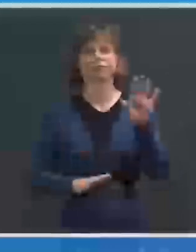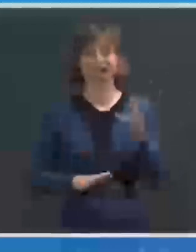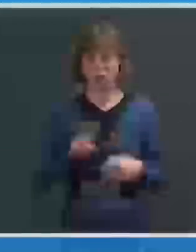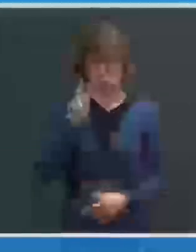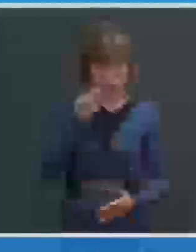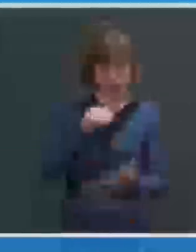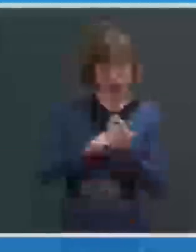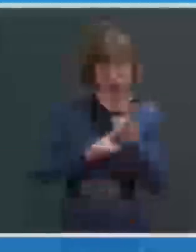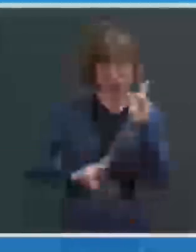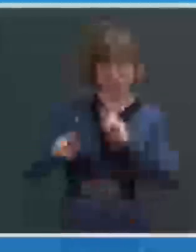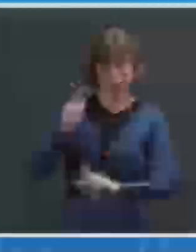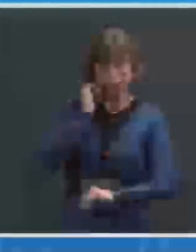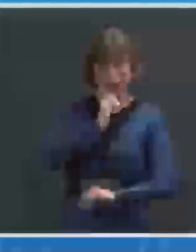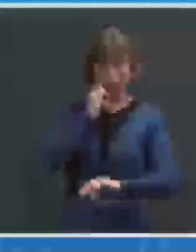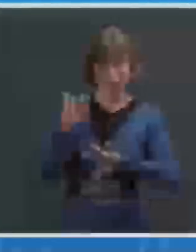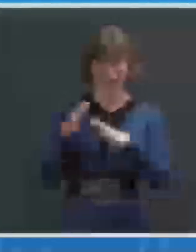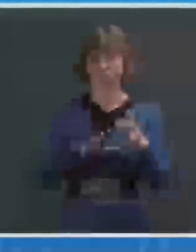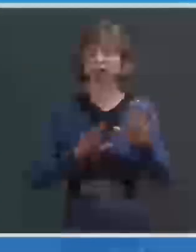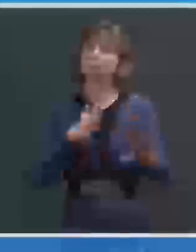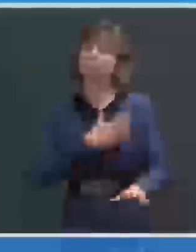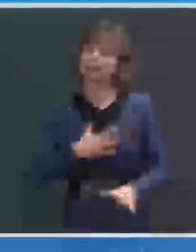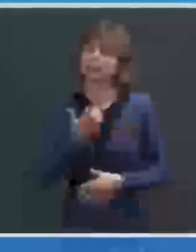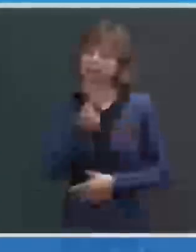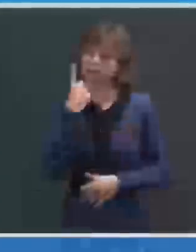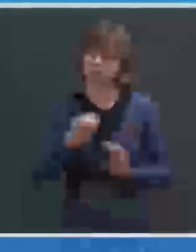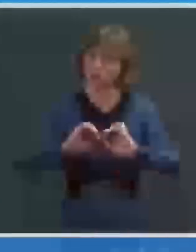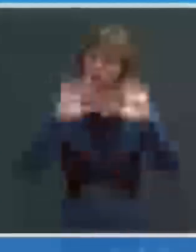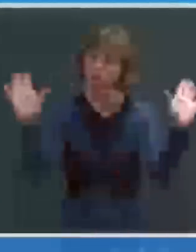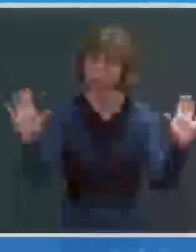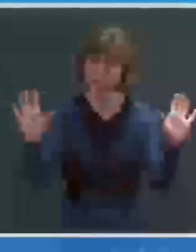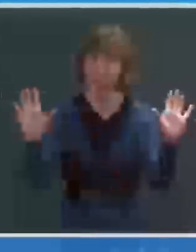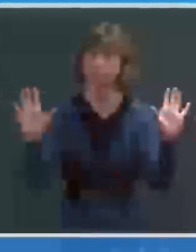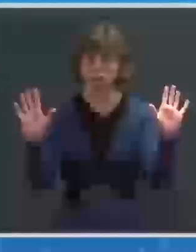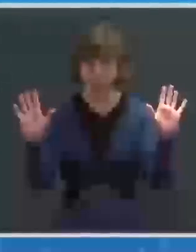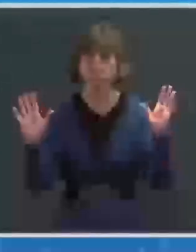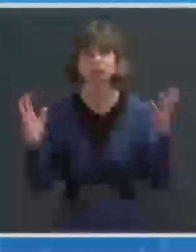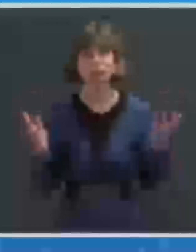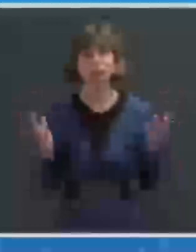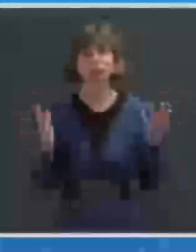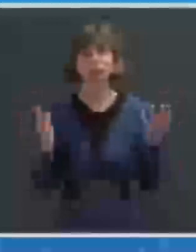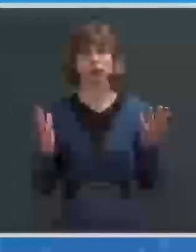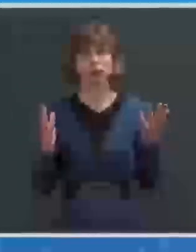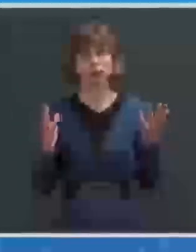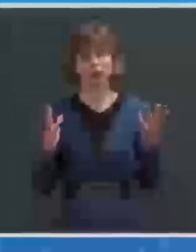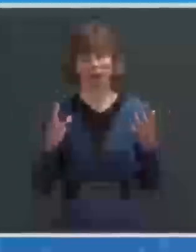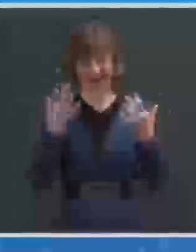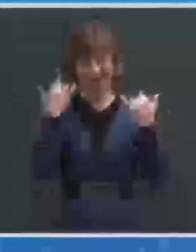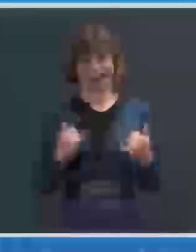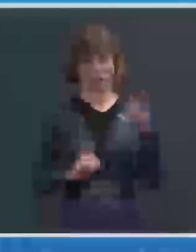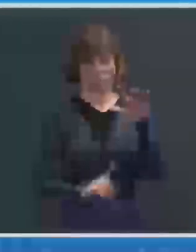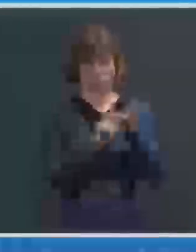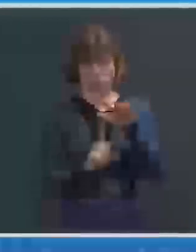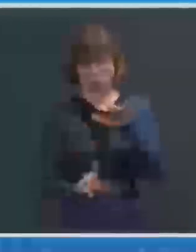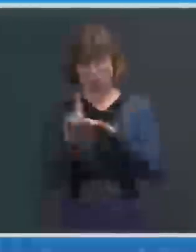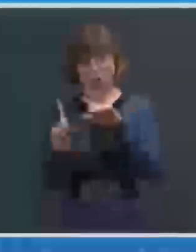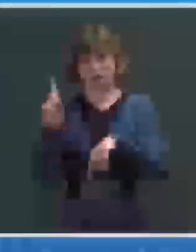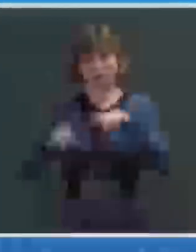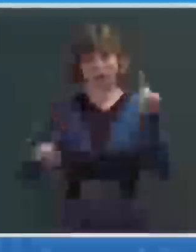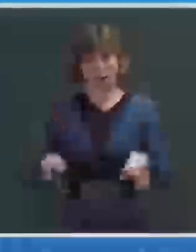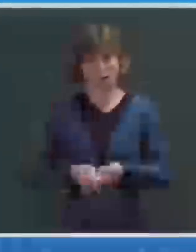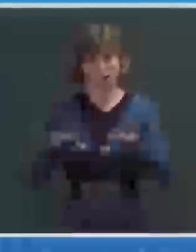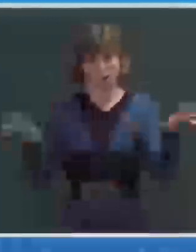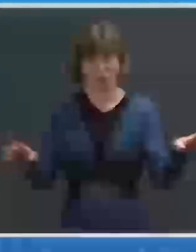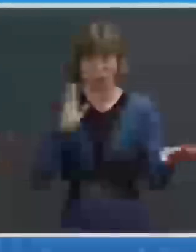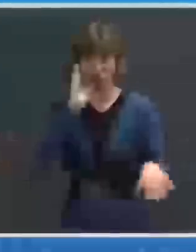deaths. Please hear me clearly. At this level of cases with variant spreading, we stand to completely